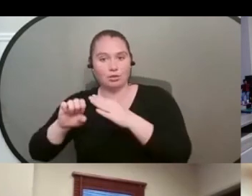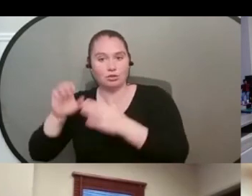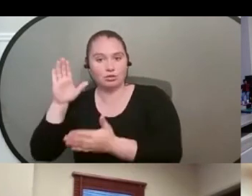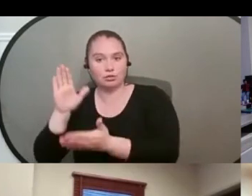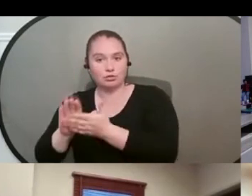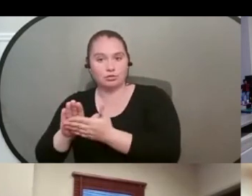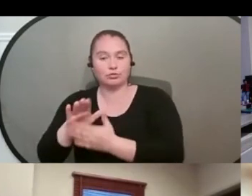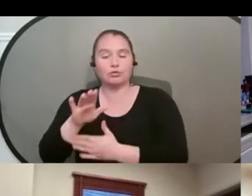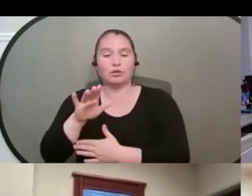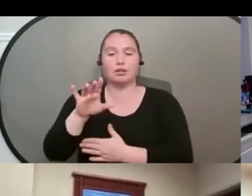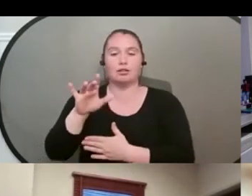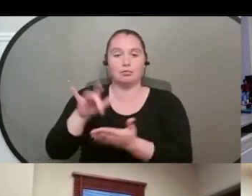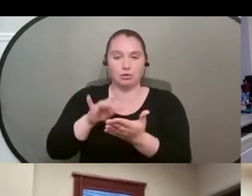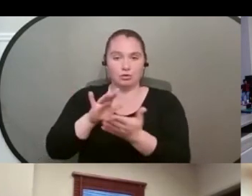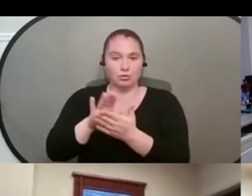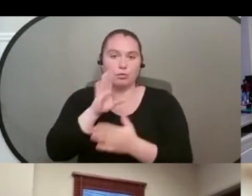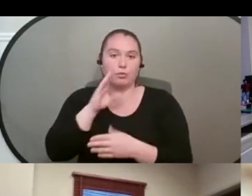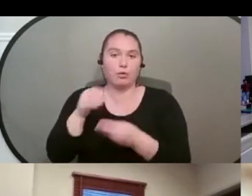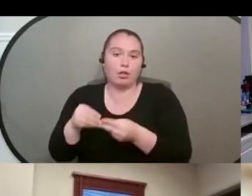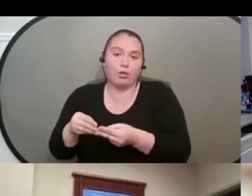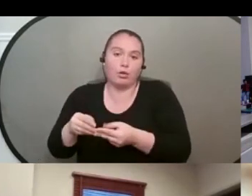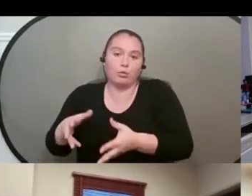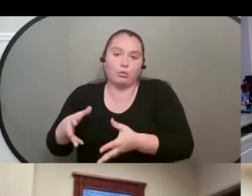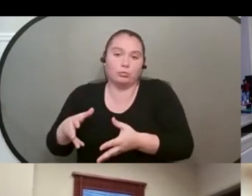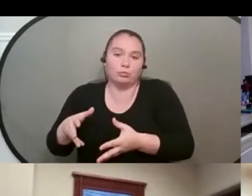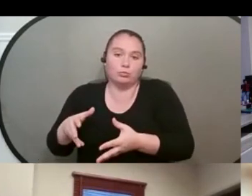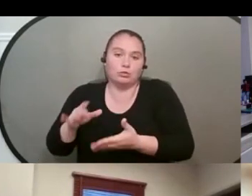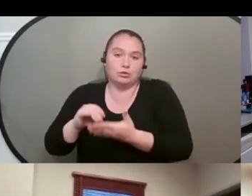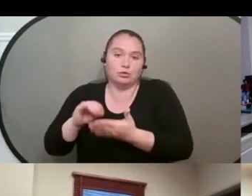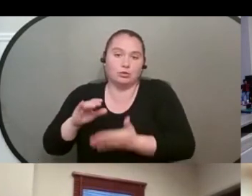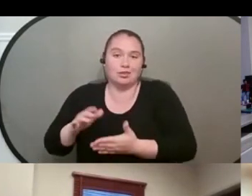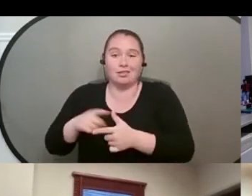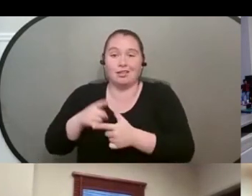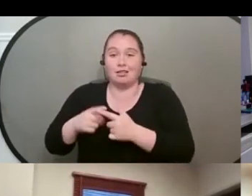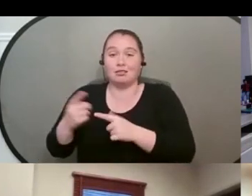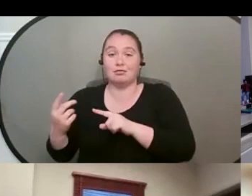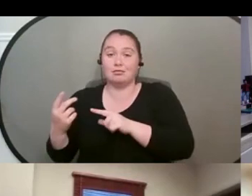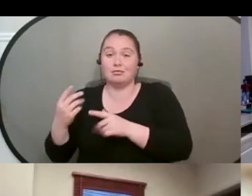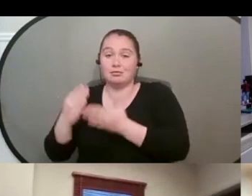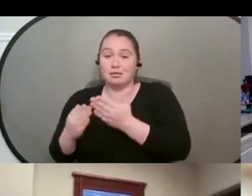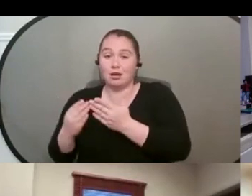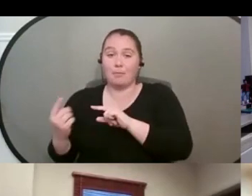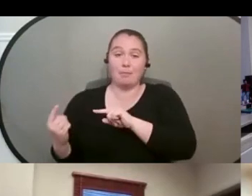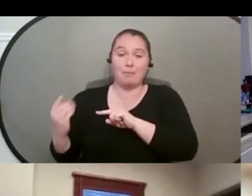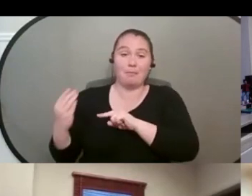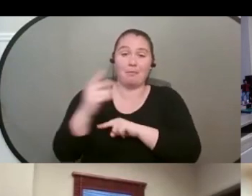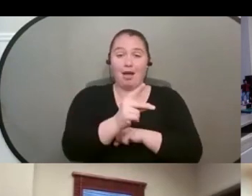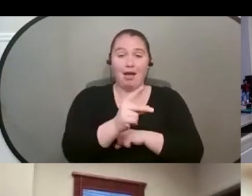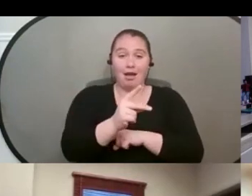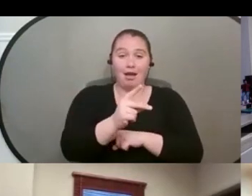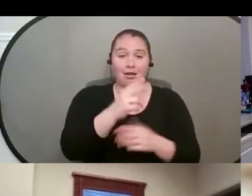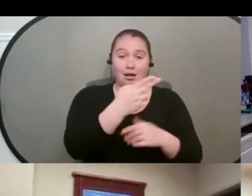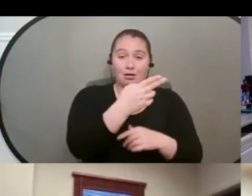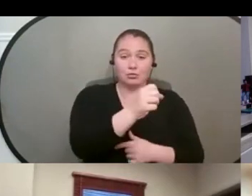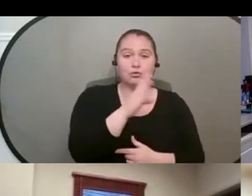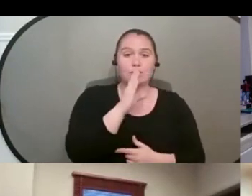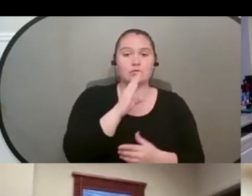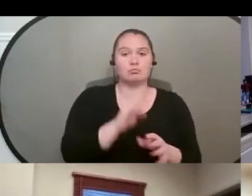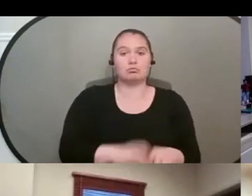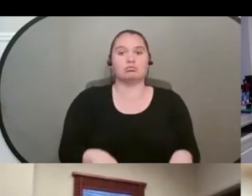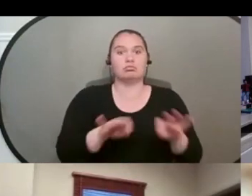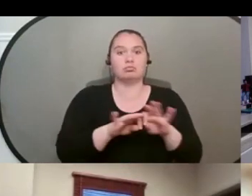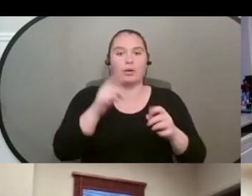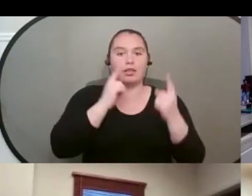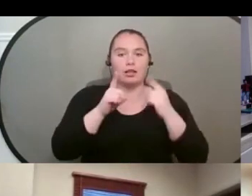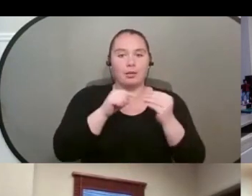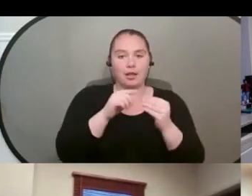years, we start to lose students and then may gain some of them back in high school. So it's really significant to think about those elementary and